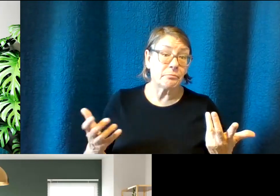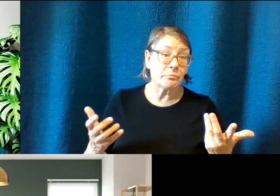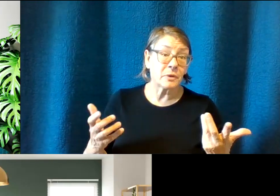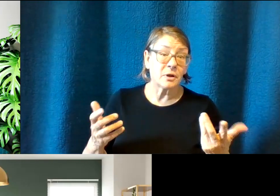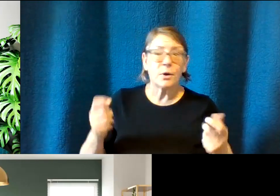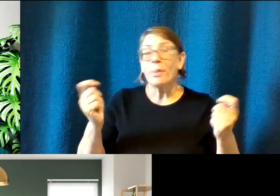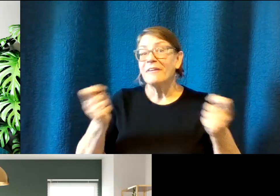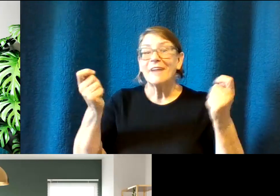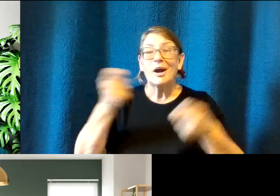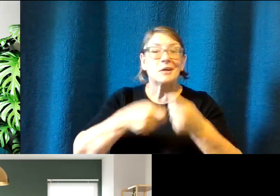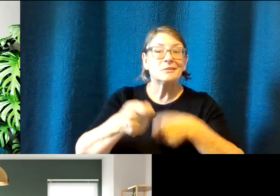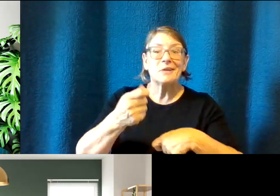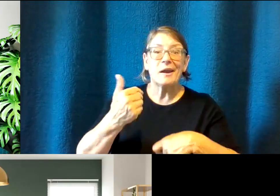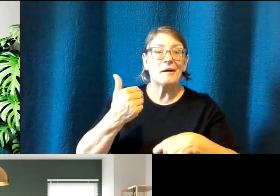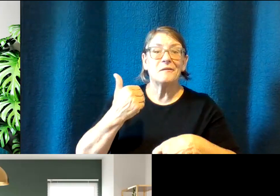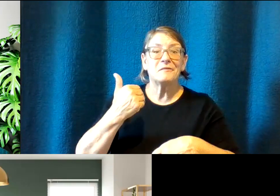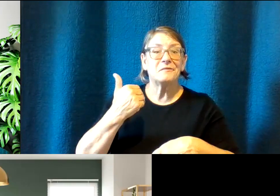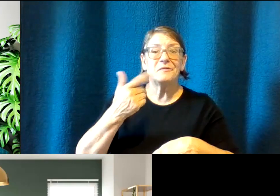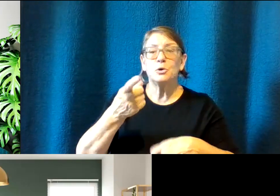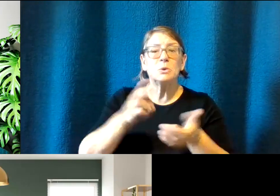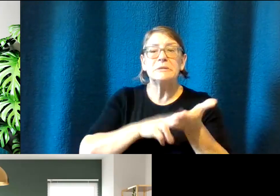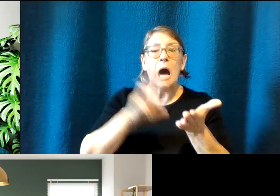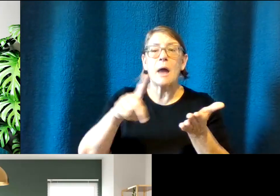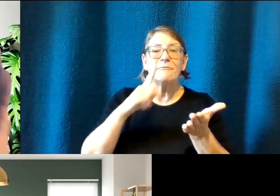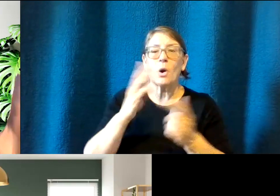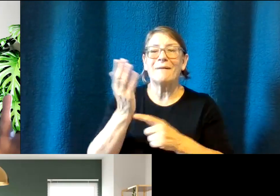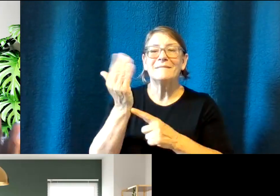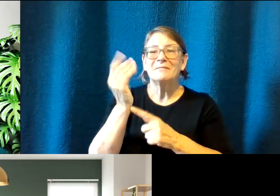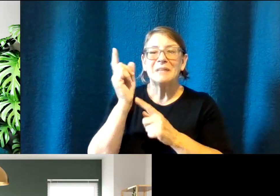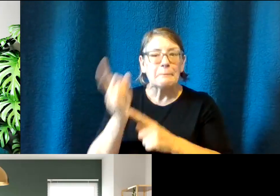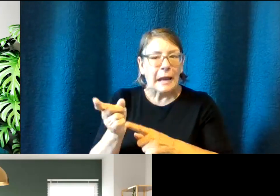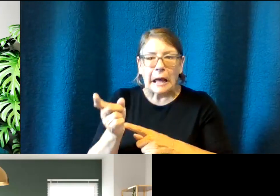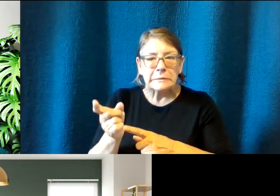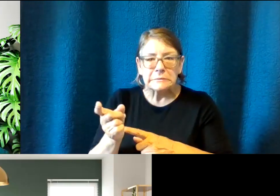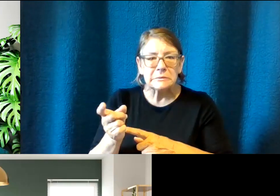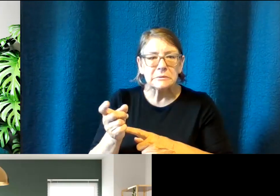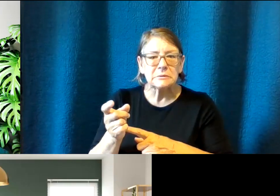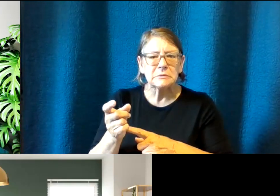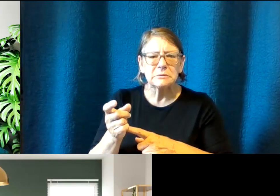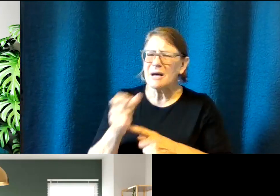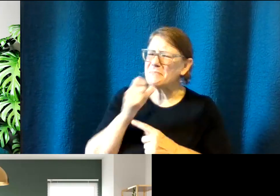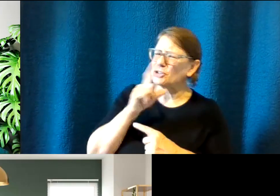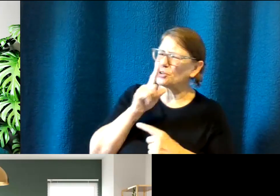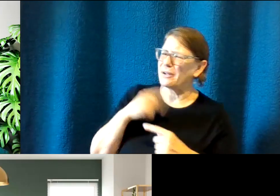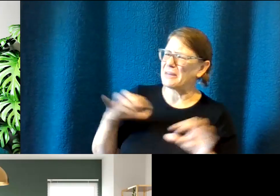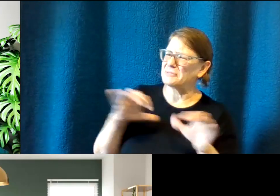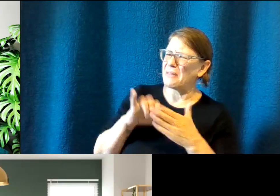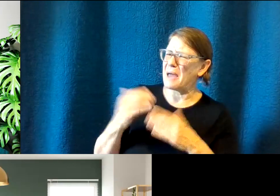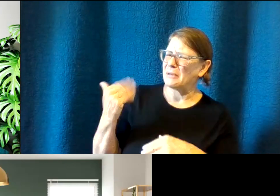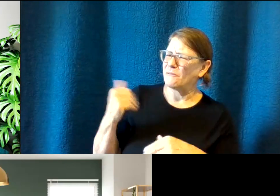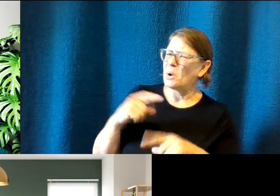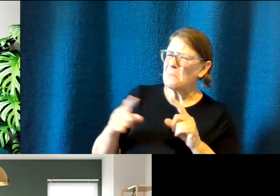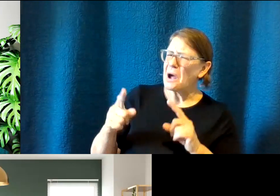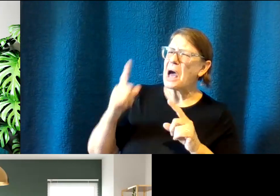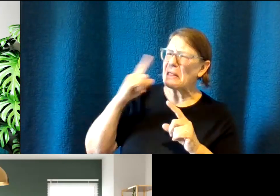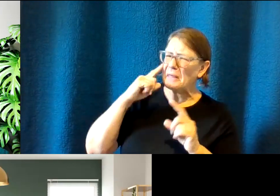of having that you sign up for 15 minutes and the interpreter. I mean, I don't know if it's been done before, but I would think that you